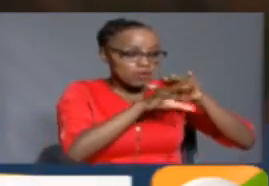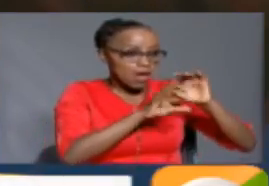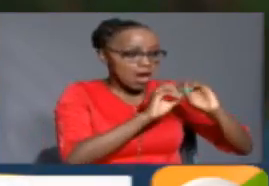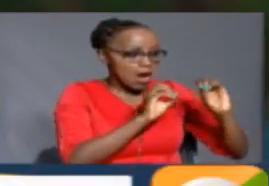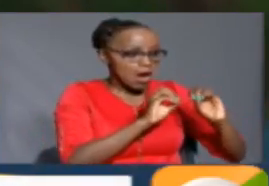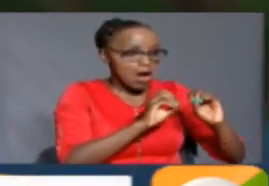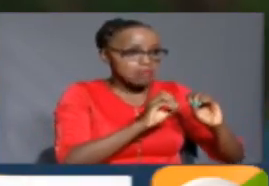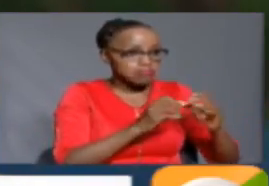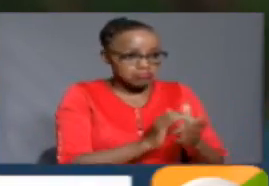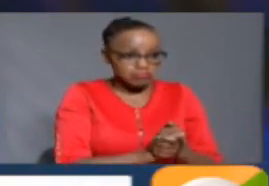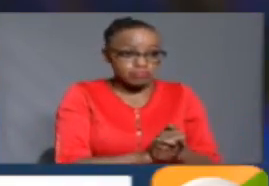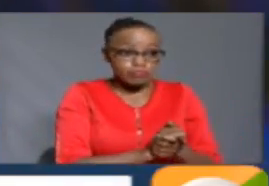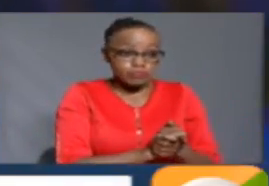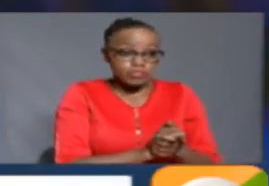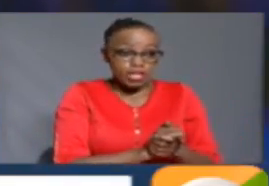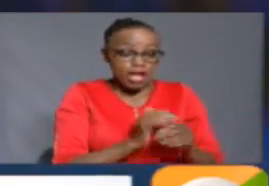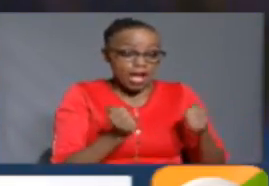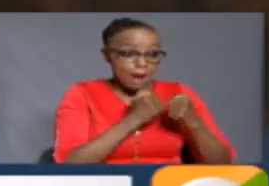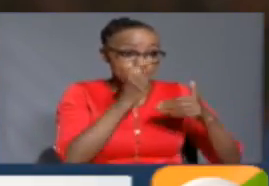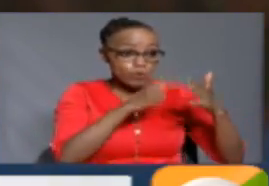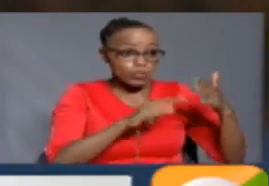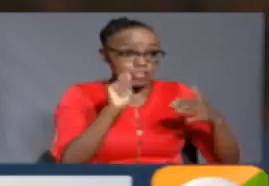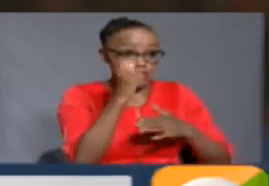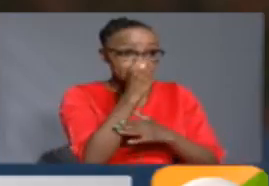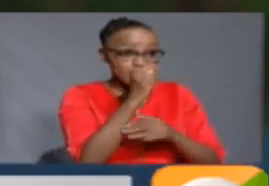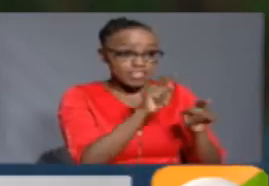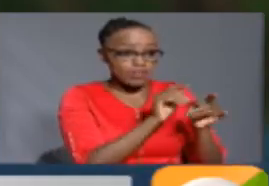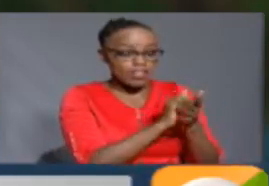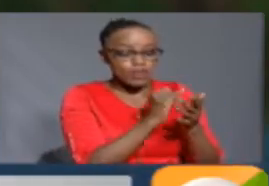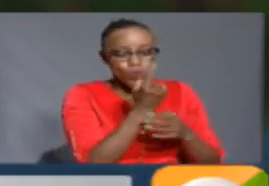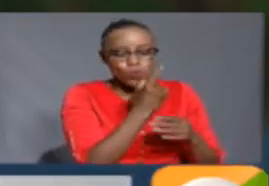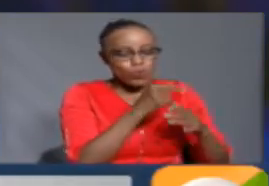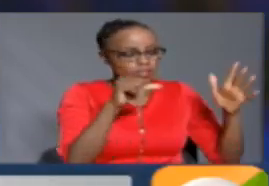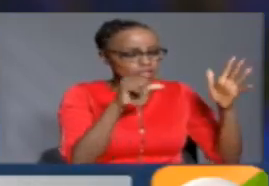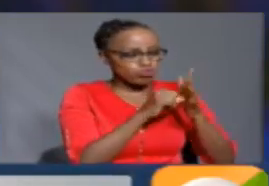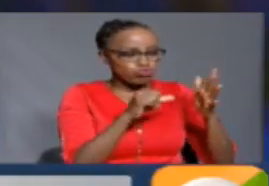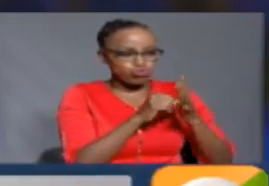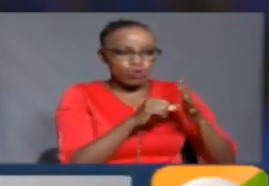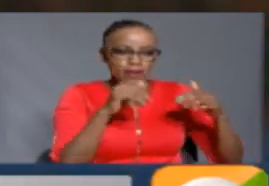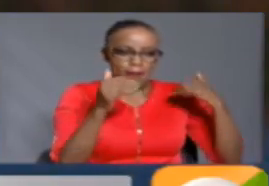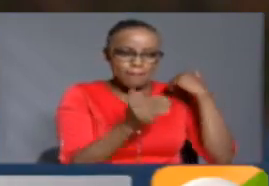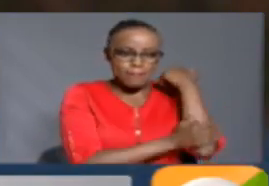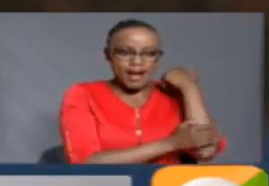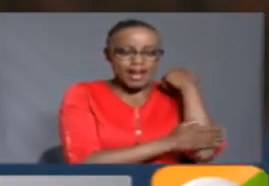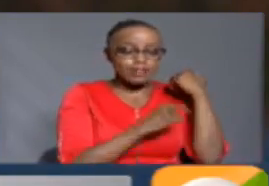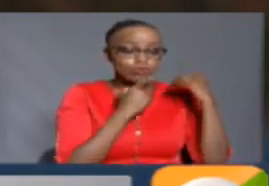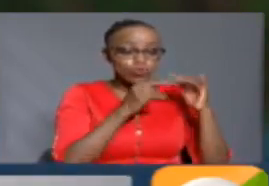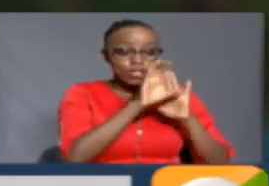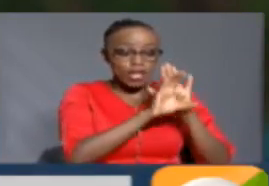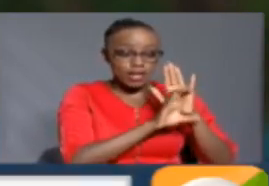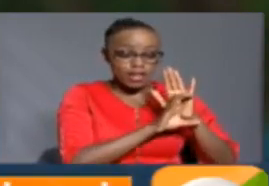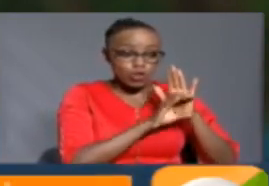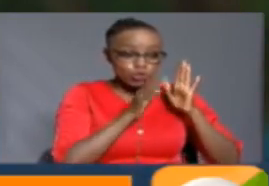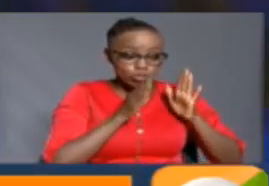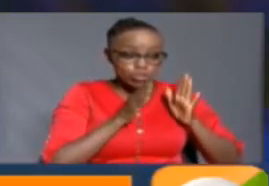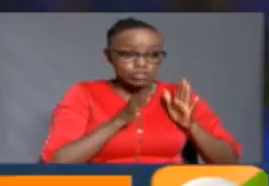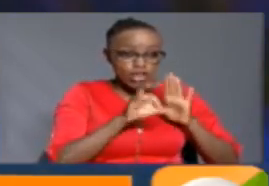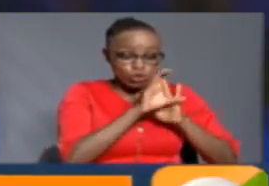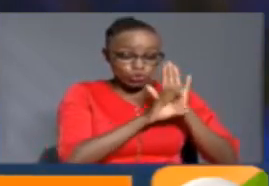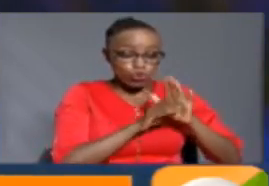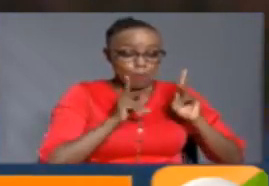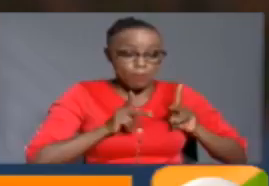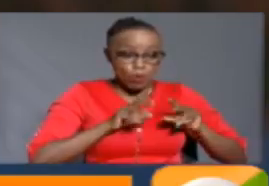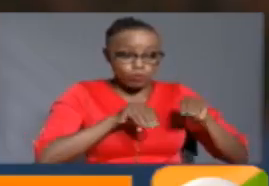done. Okay. What has happened in Kenya was disastrous, because when you talk to the drafters of the constitution, they said the